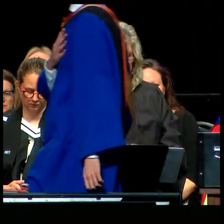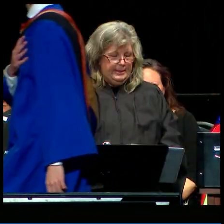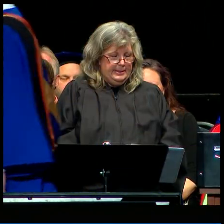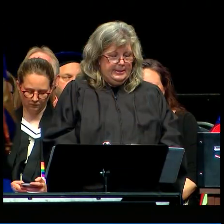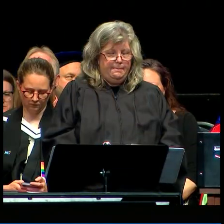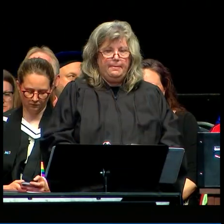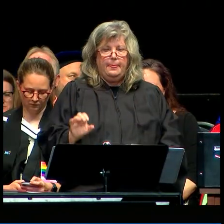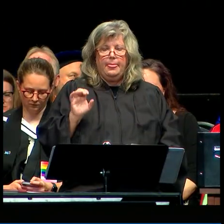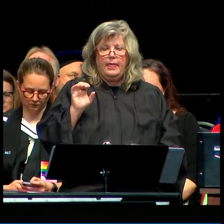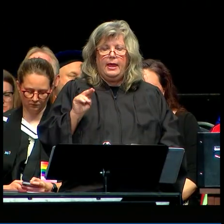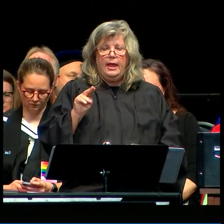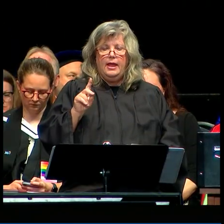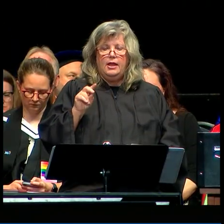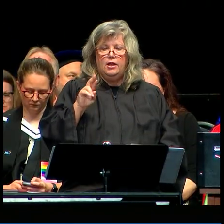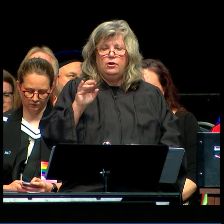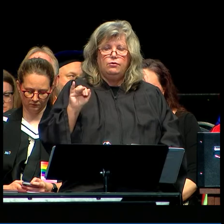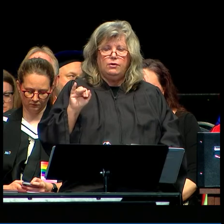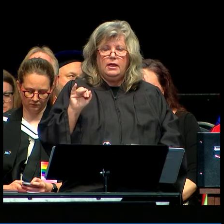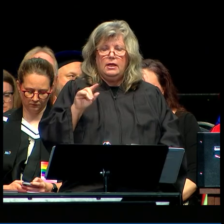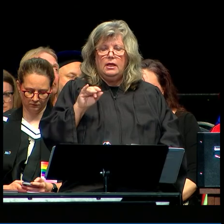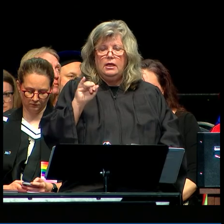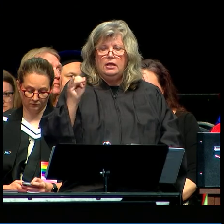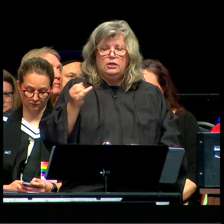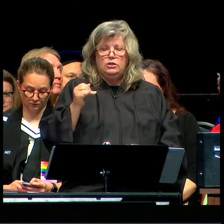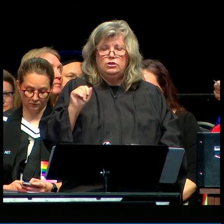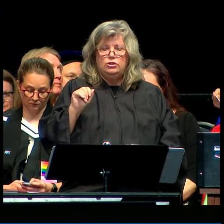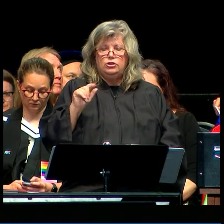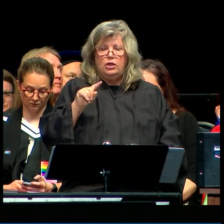Andriy Jazeksi, with distinction.